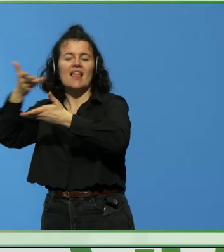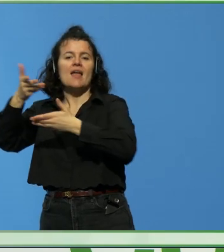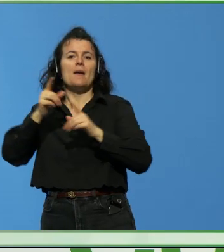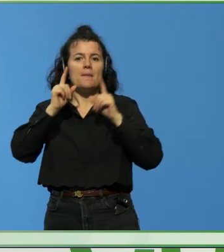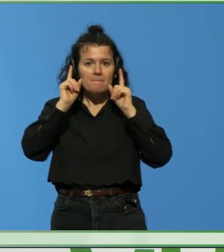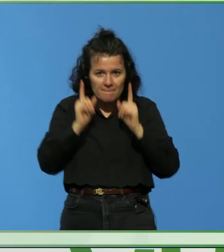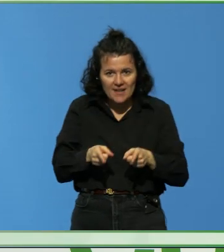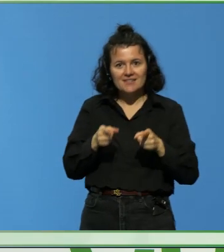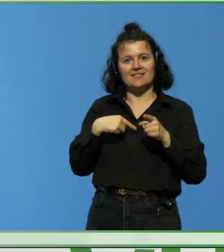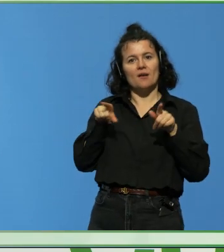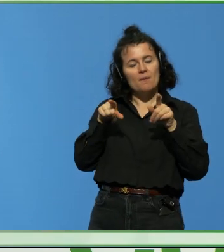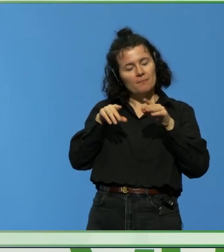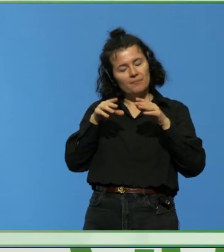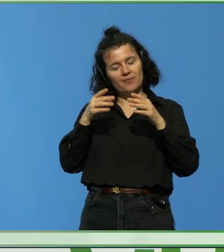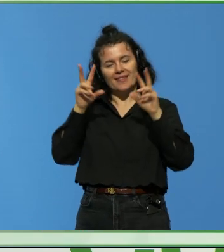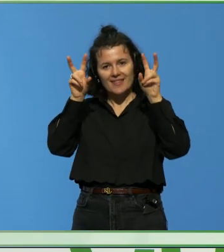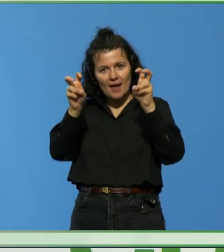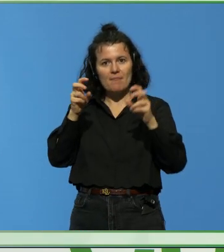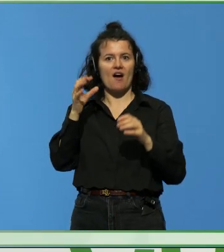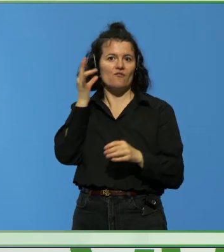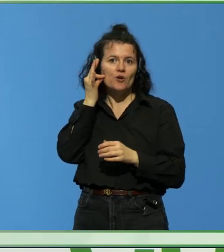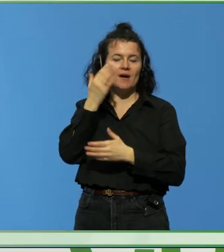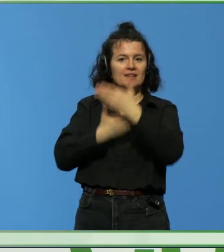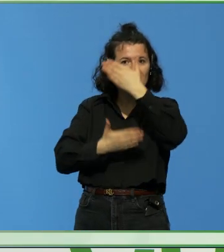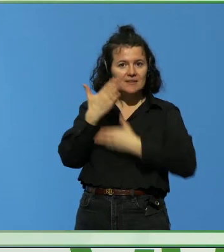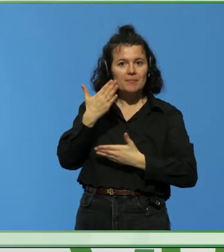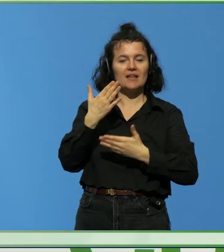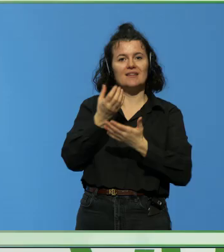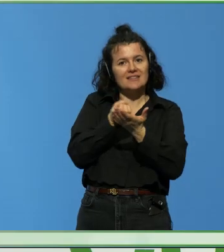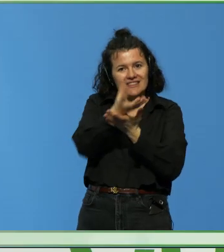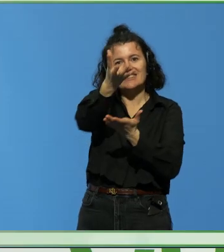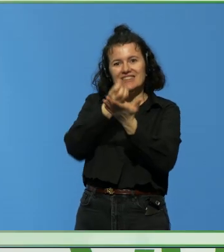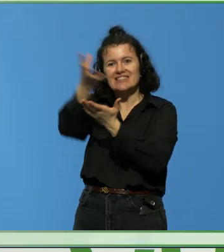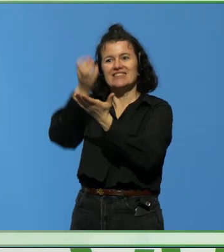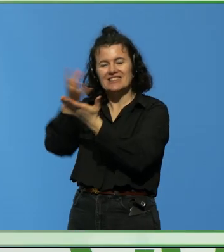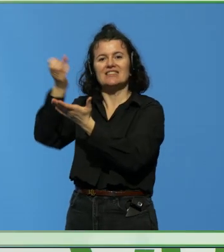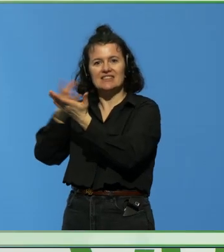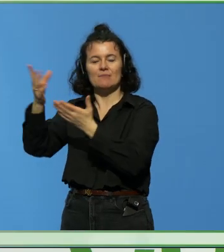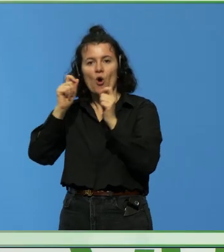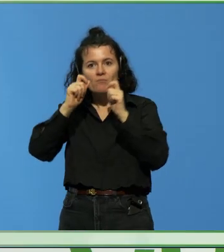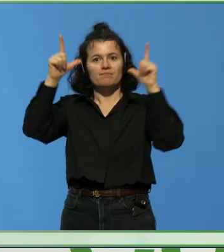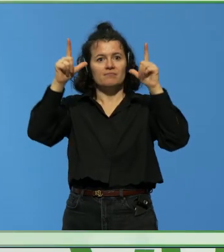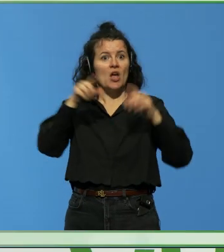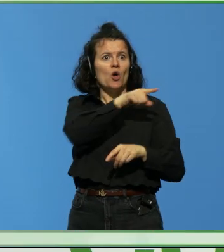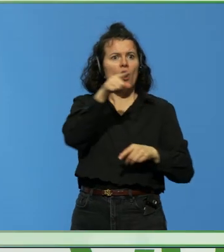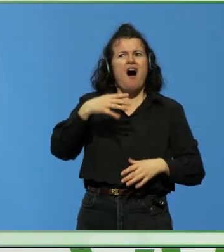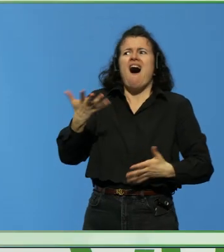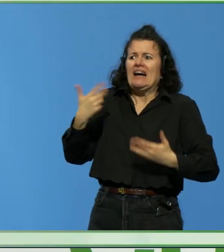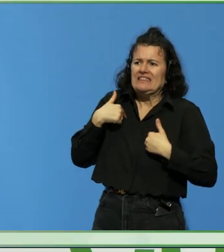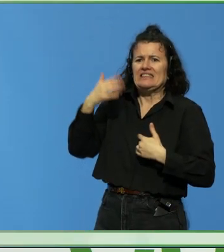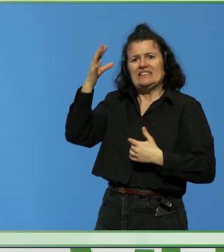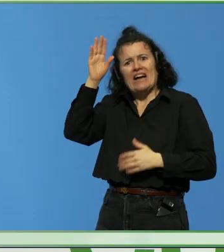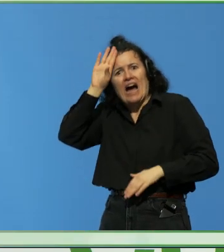with disability. It's nothing to worry about disability. It's just a different lifestyle that all we have